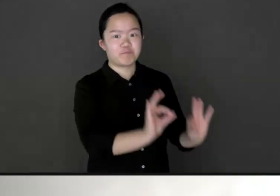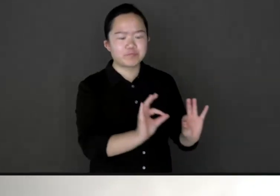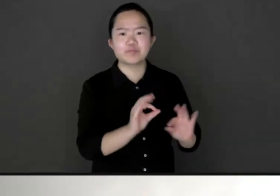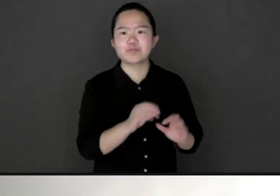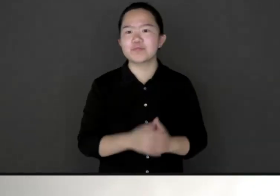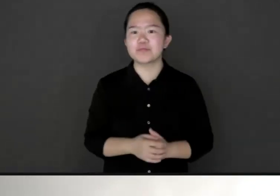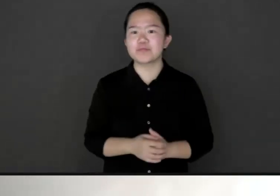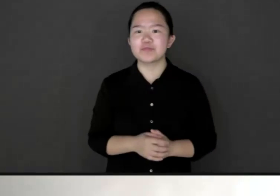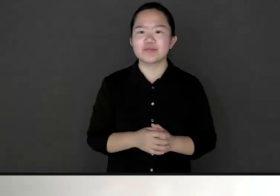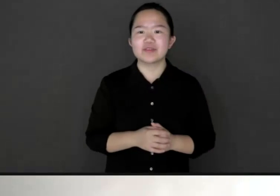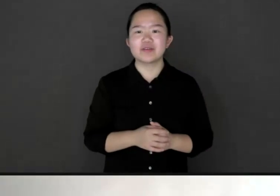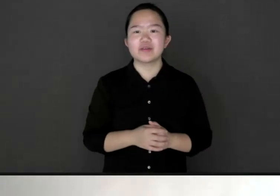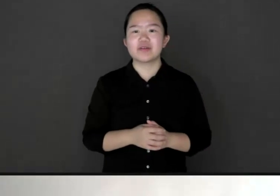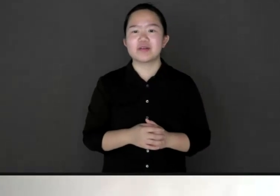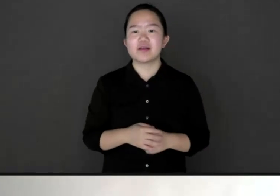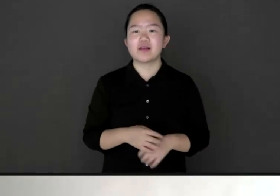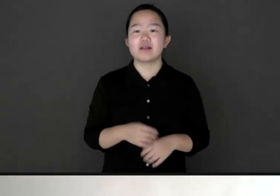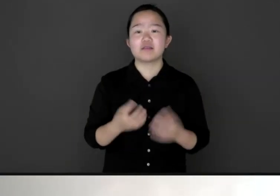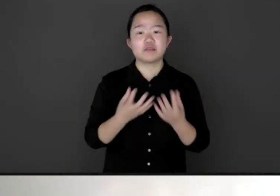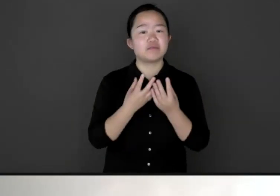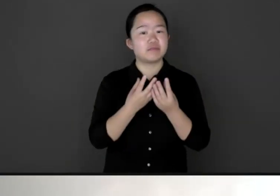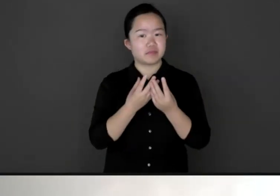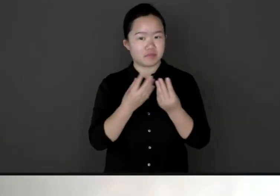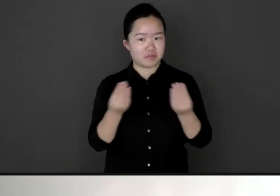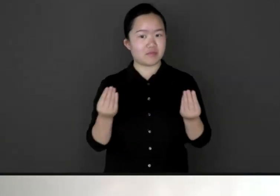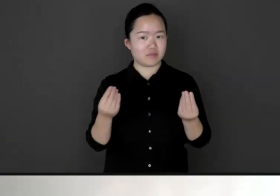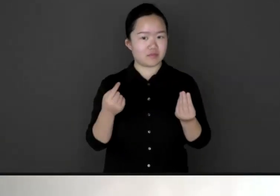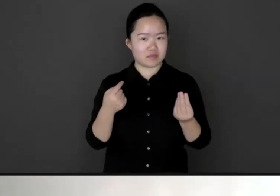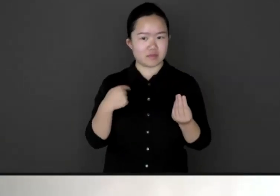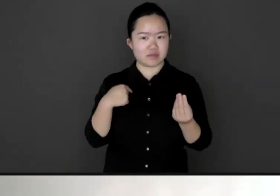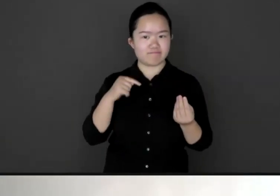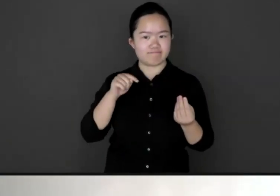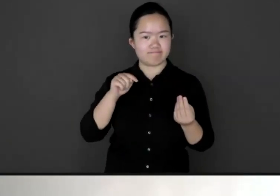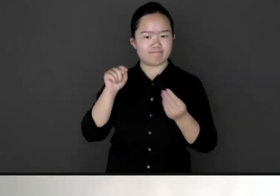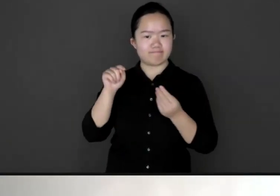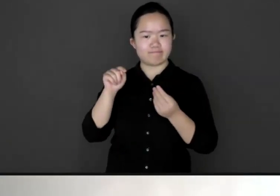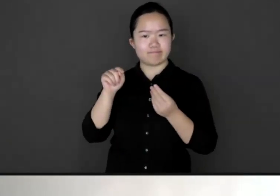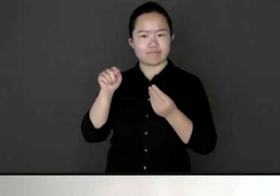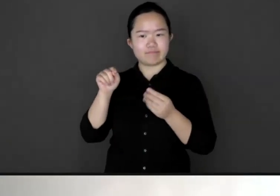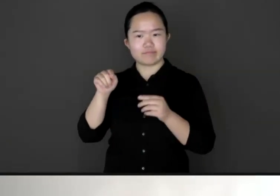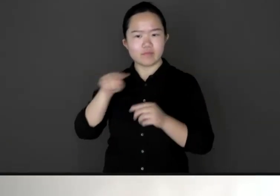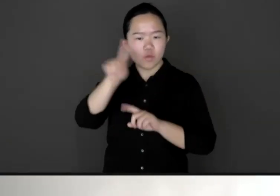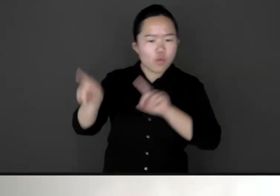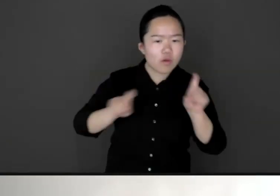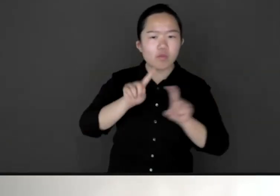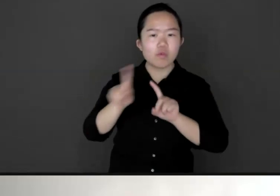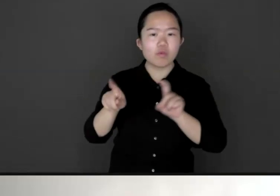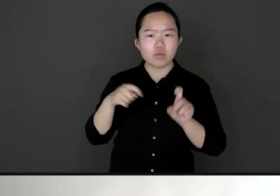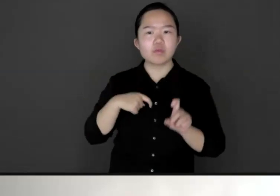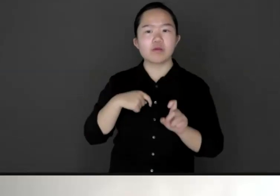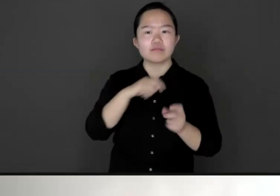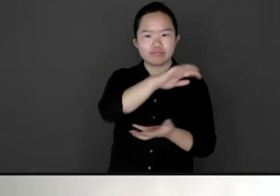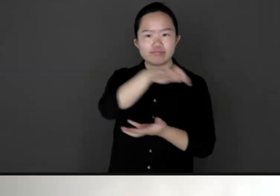HTML, I can tell you that EPUB 3 failed, right? We all thought we would do ebooks and they would be